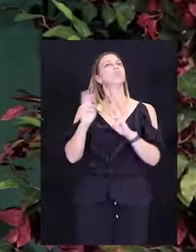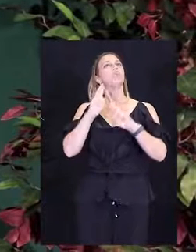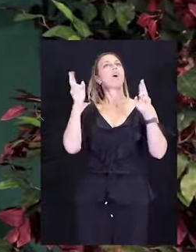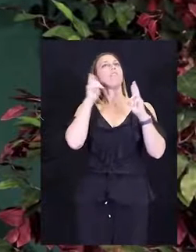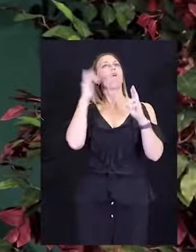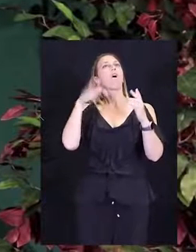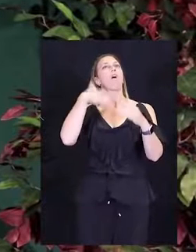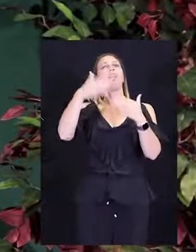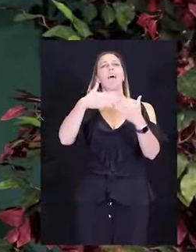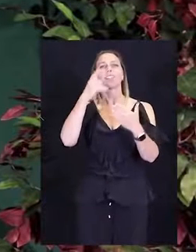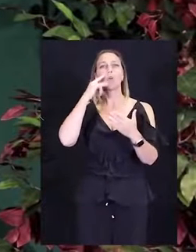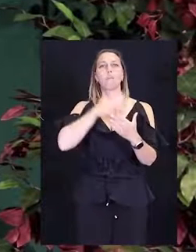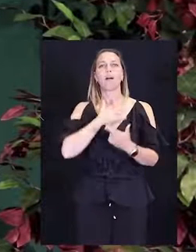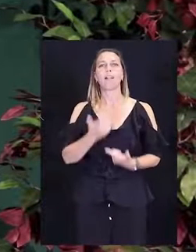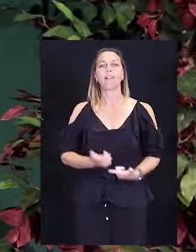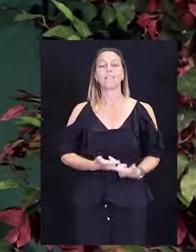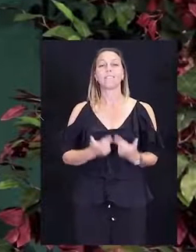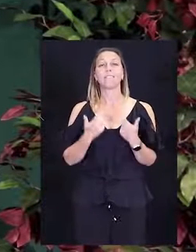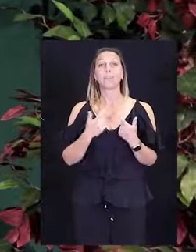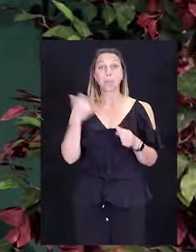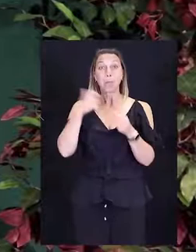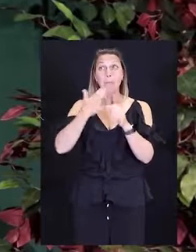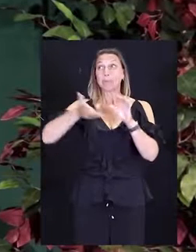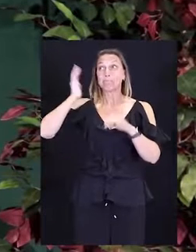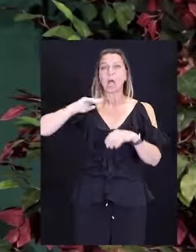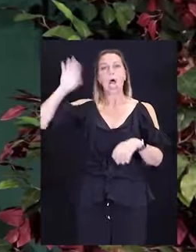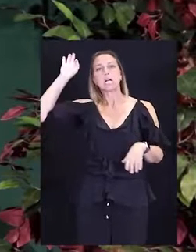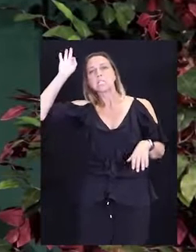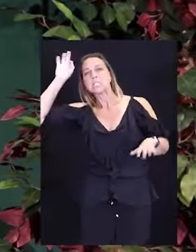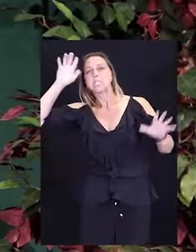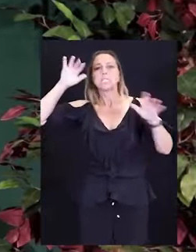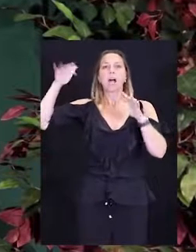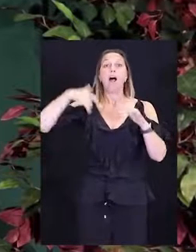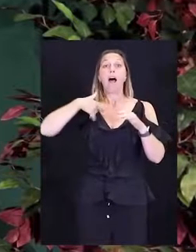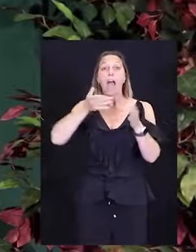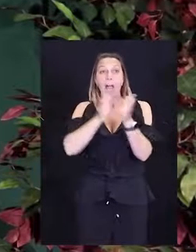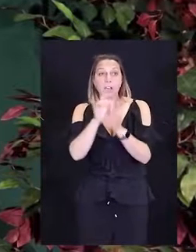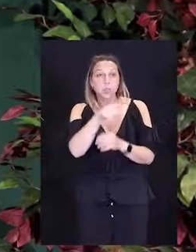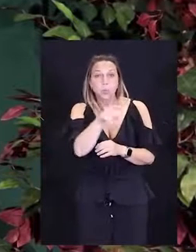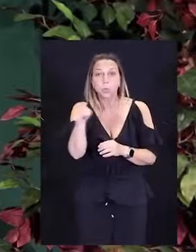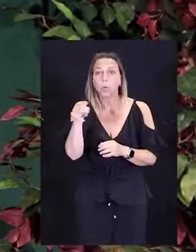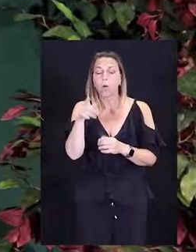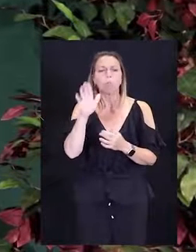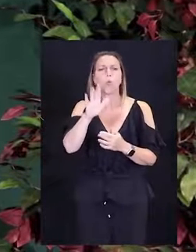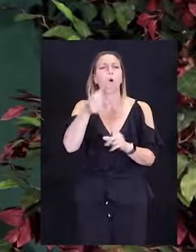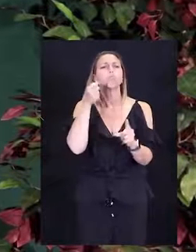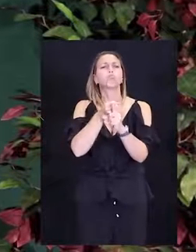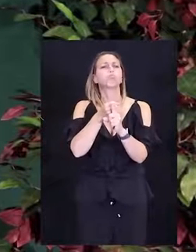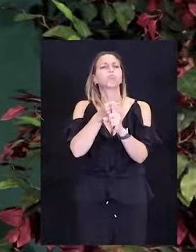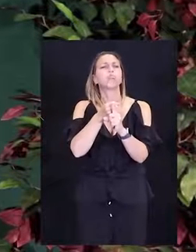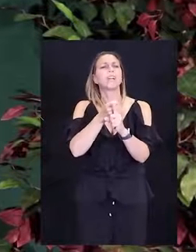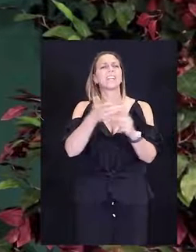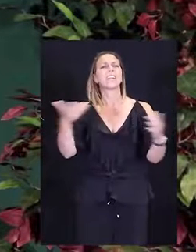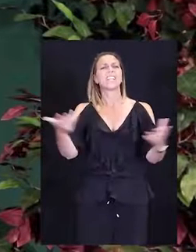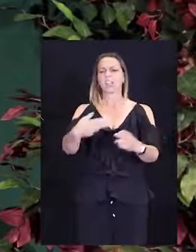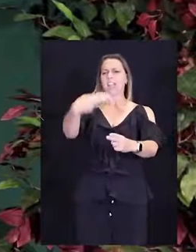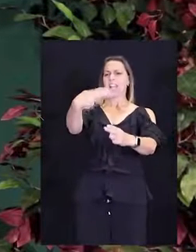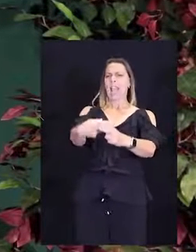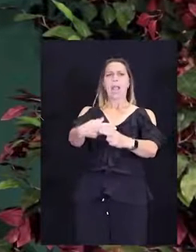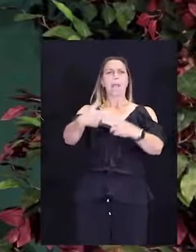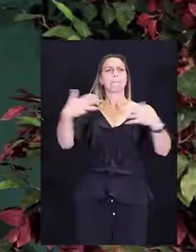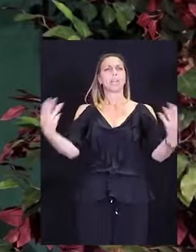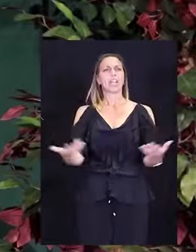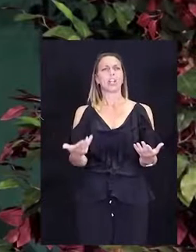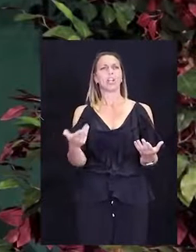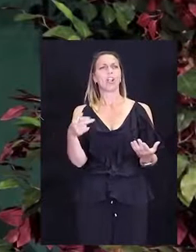life. I also asked you about your legacy and what kind of legacy the class of 2020 would leave